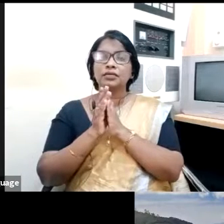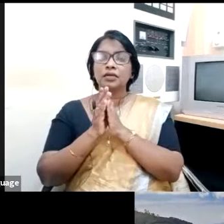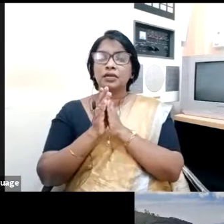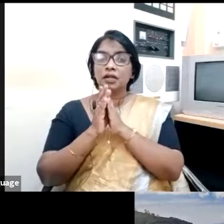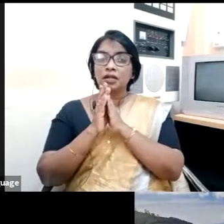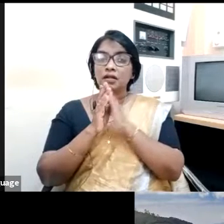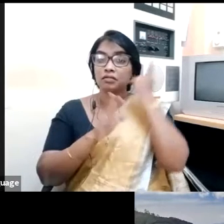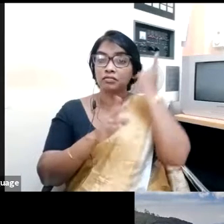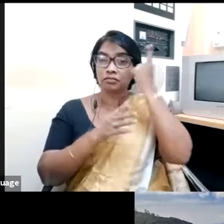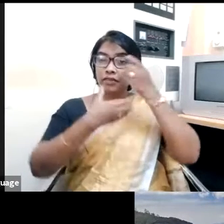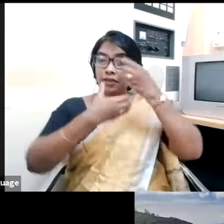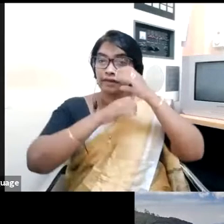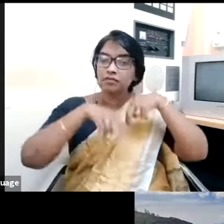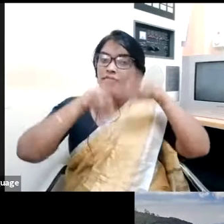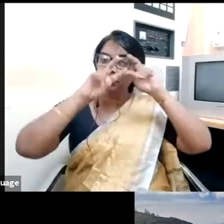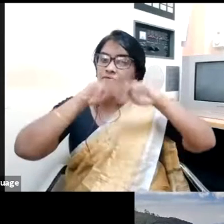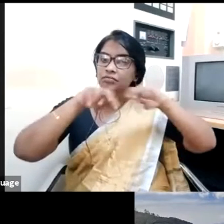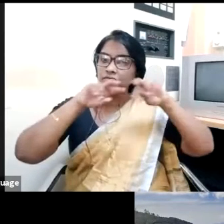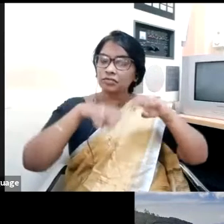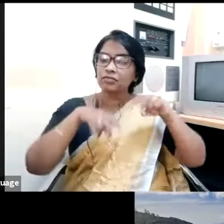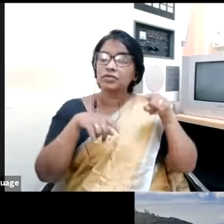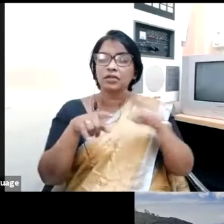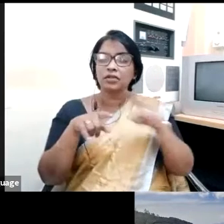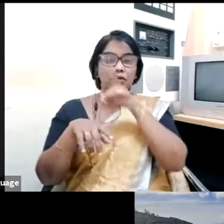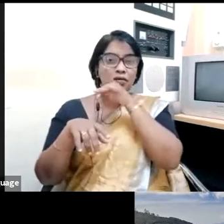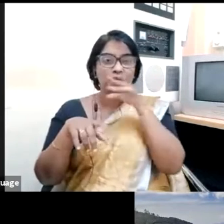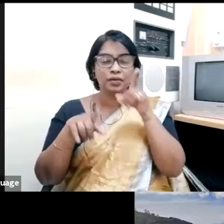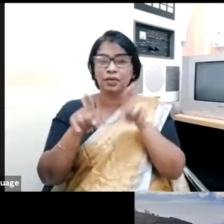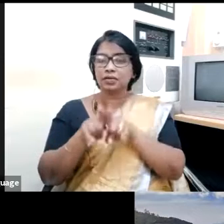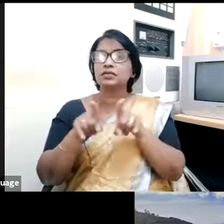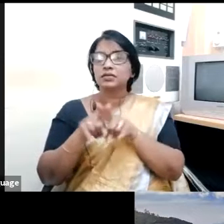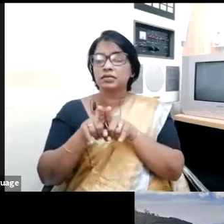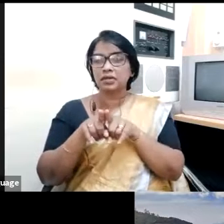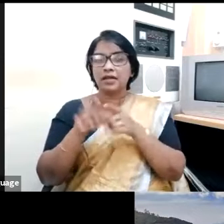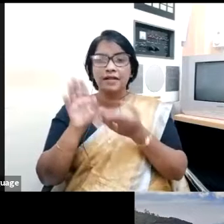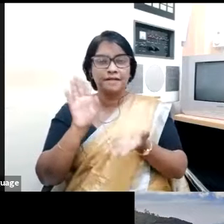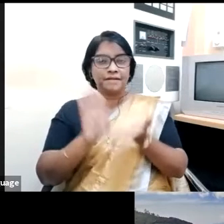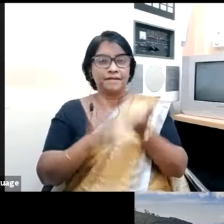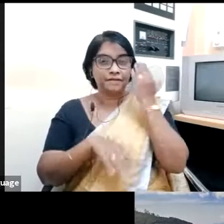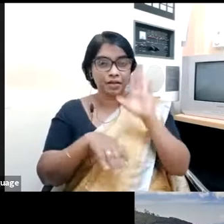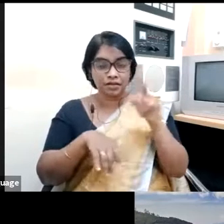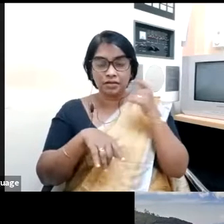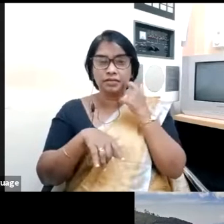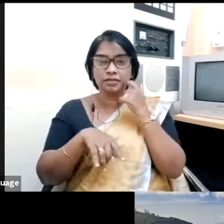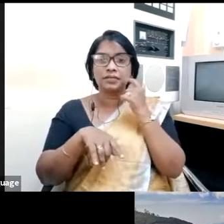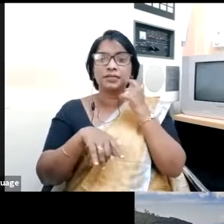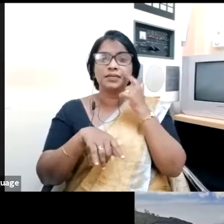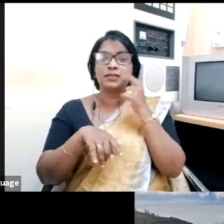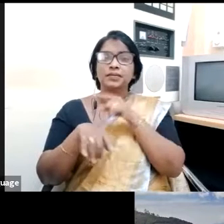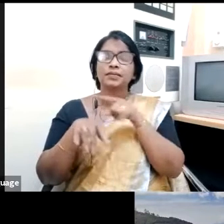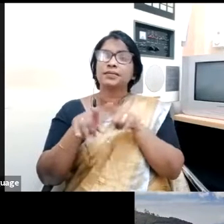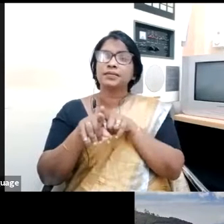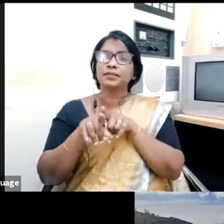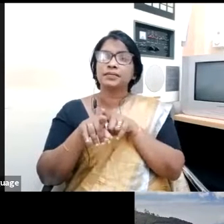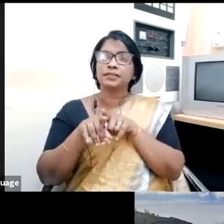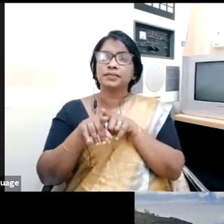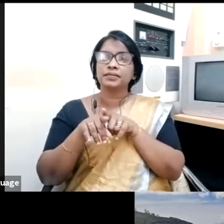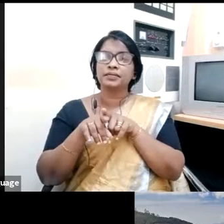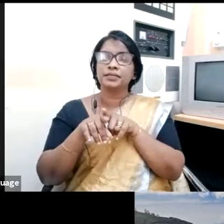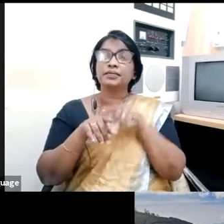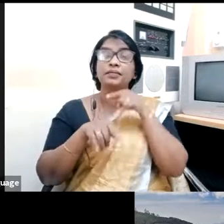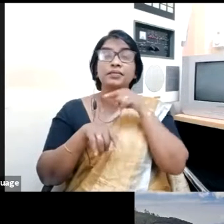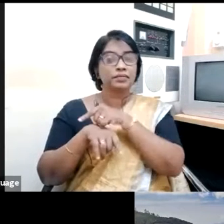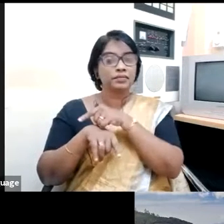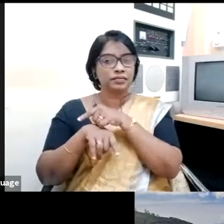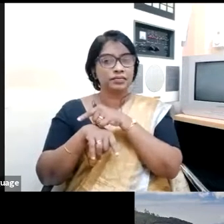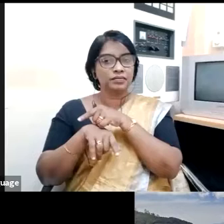in temperature will have a significant impact on yields, and it will impact in the sense that it will reduce the yields. And